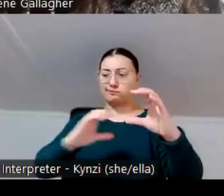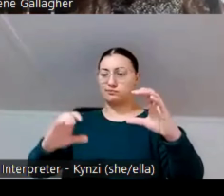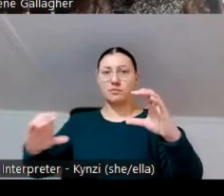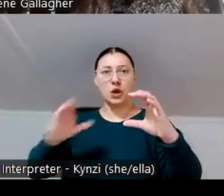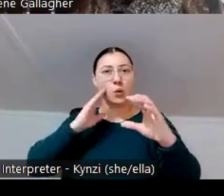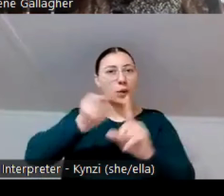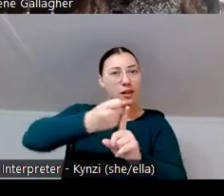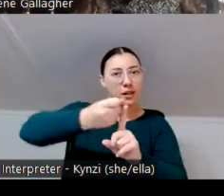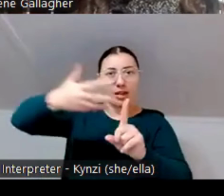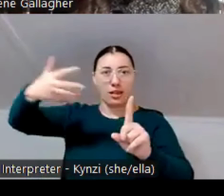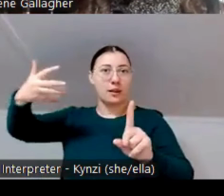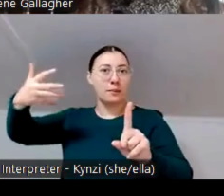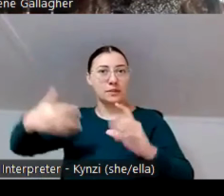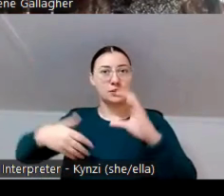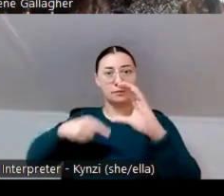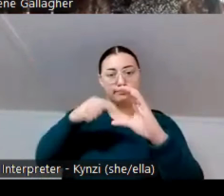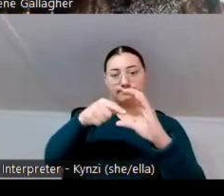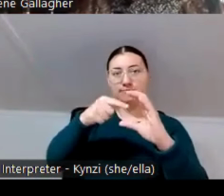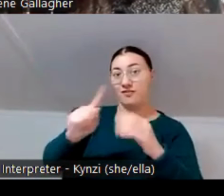type of weather is sunny.